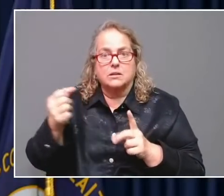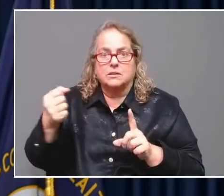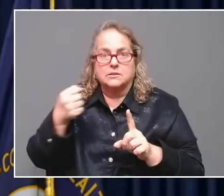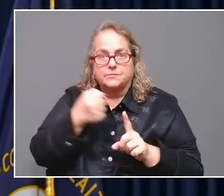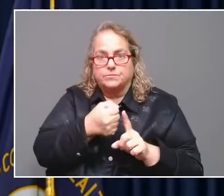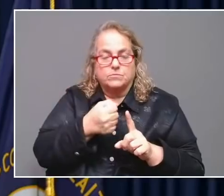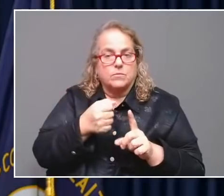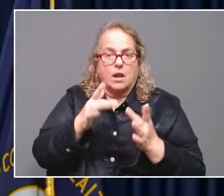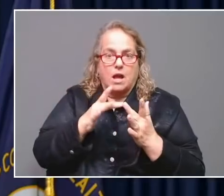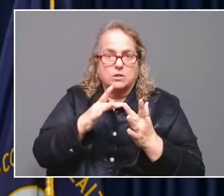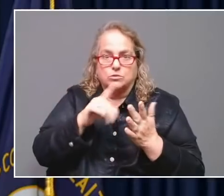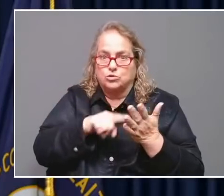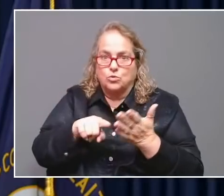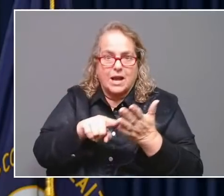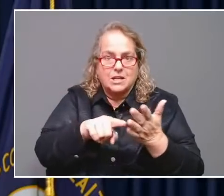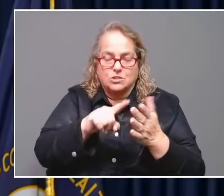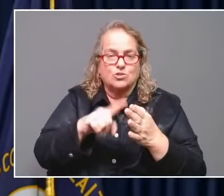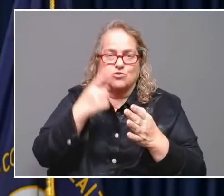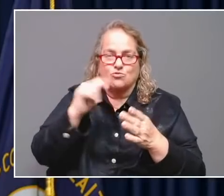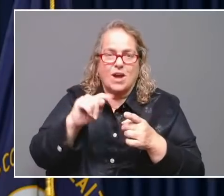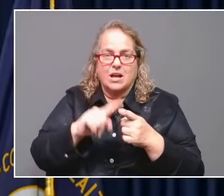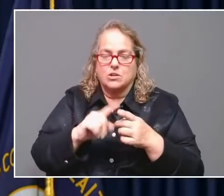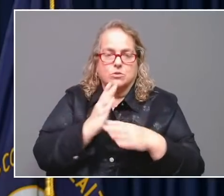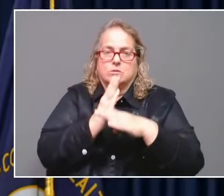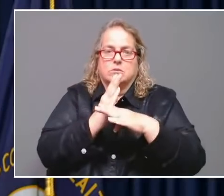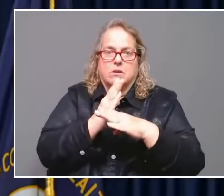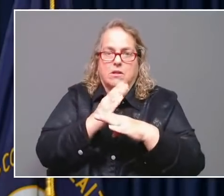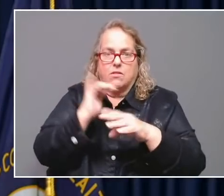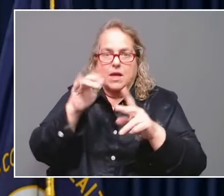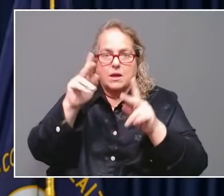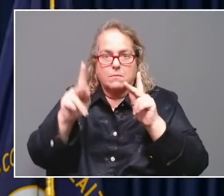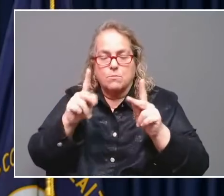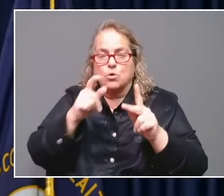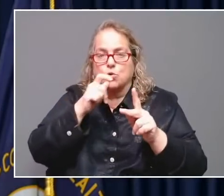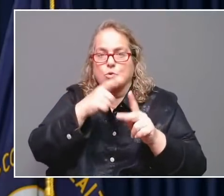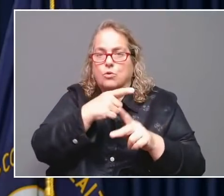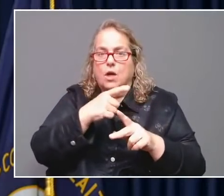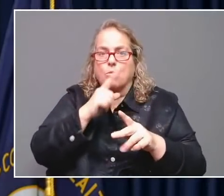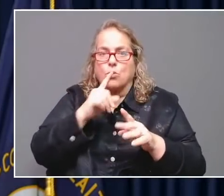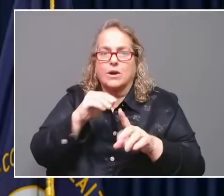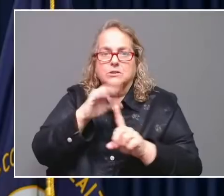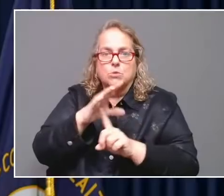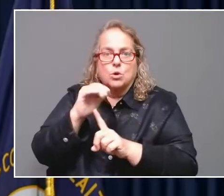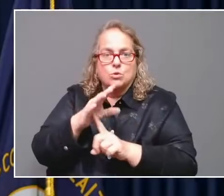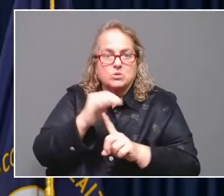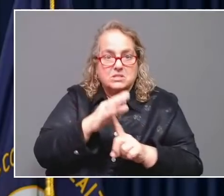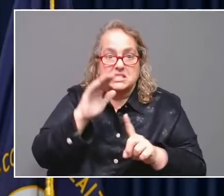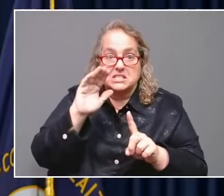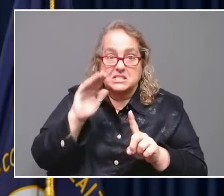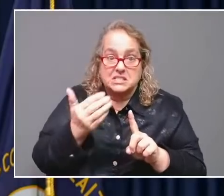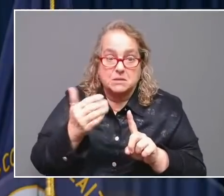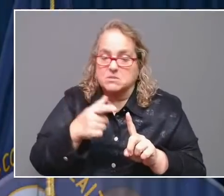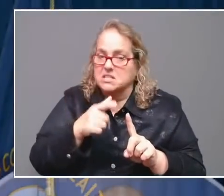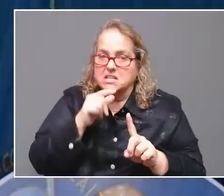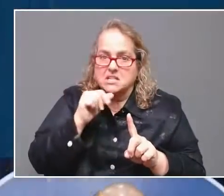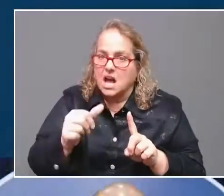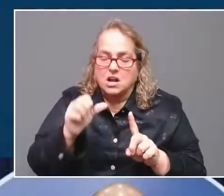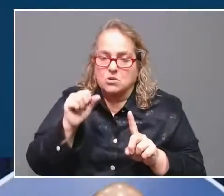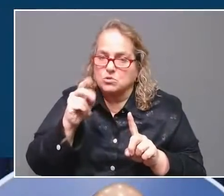that they were able to isolate that individual and people they were exposed to. That does not appear to have been a source of spread from that